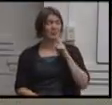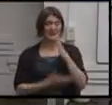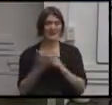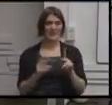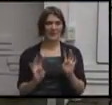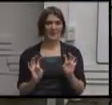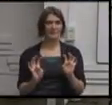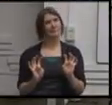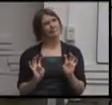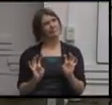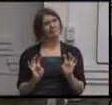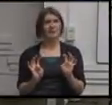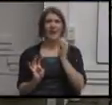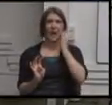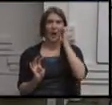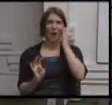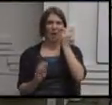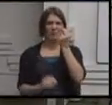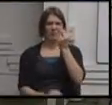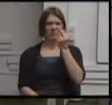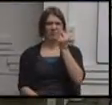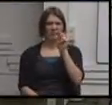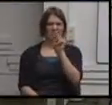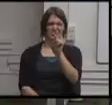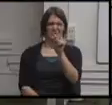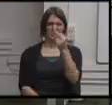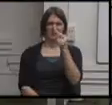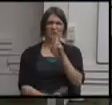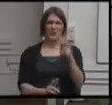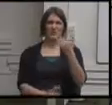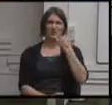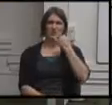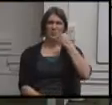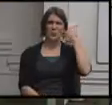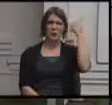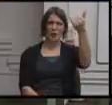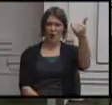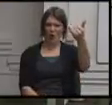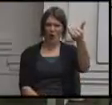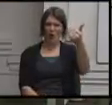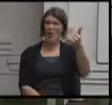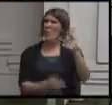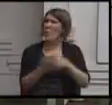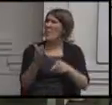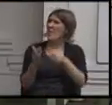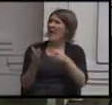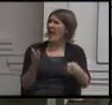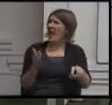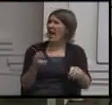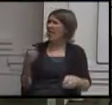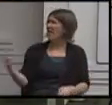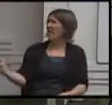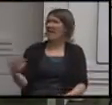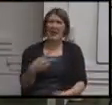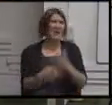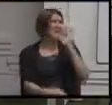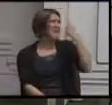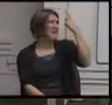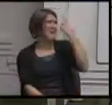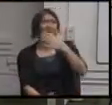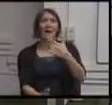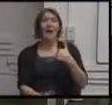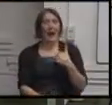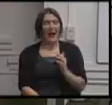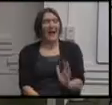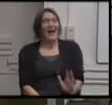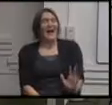people at home watching on TV that are probably calling the fire department and rescue going, what the heck's he doing over there? Exactly. I certainly used